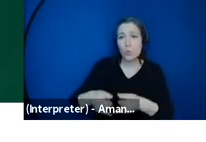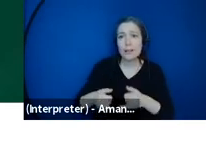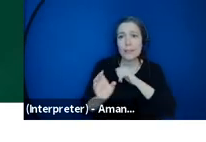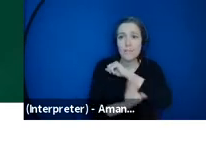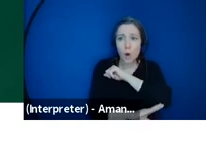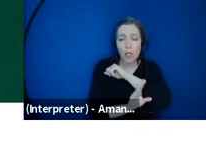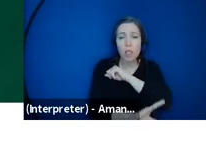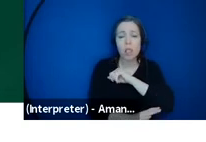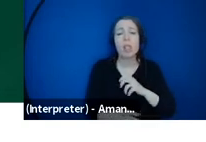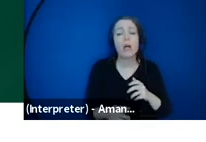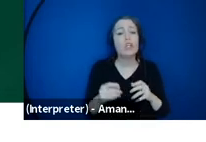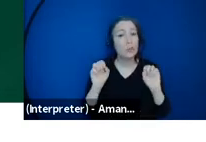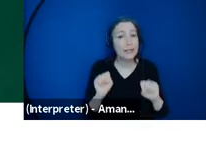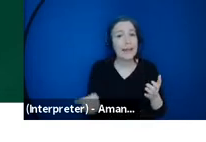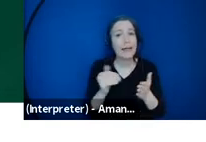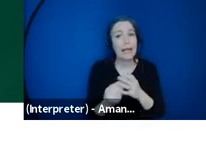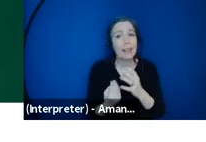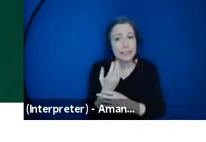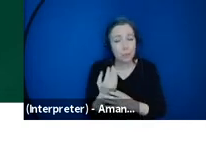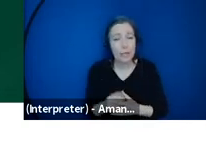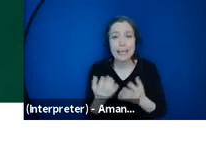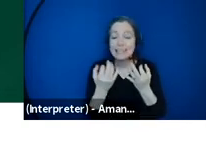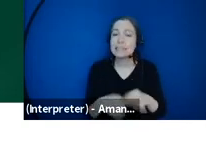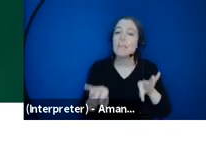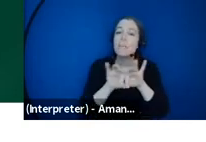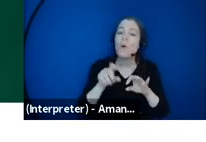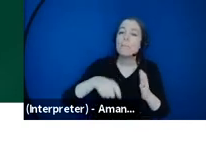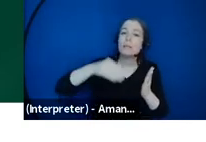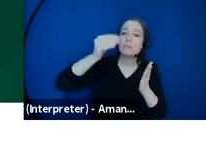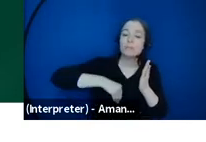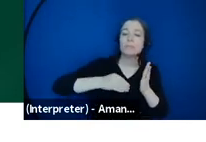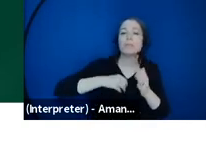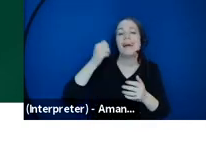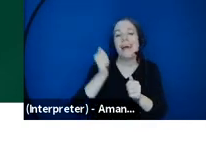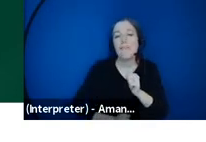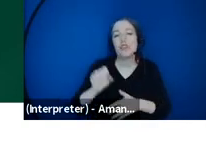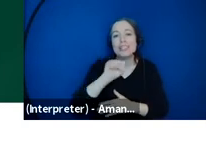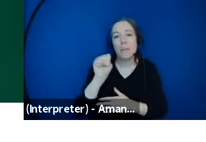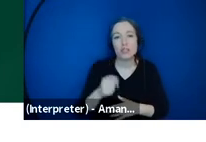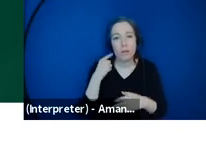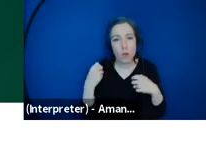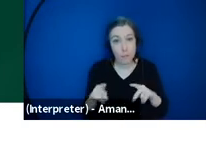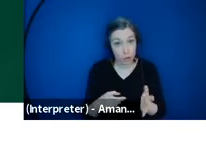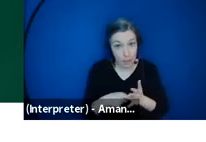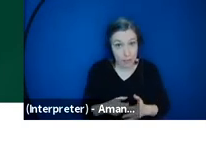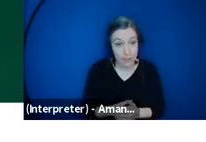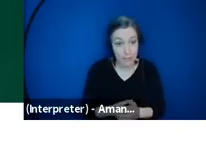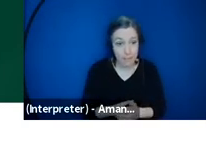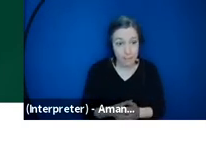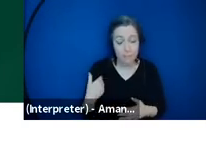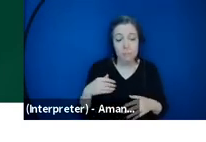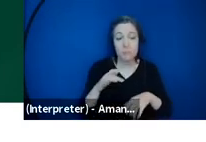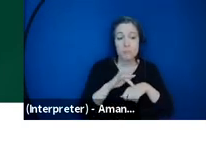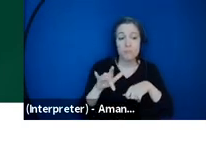spring. So very important that you apply every single semester for these opportunities. There is an online application that you'll complete.